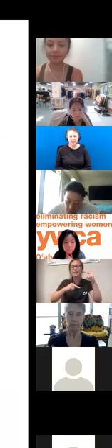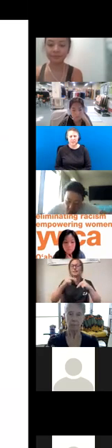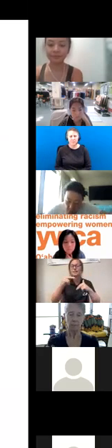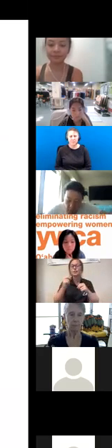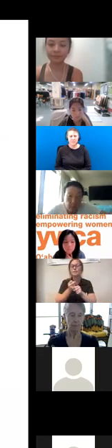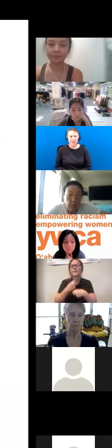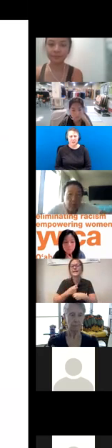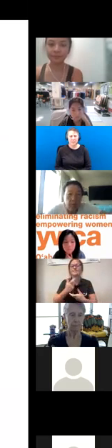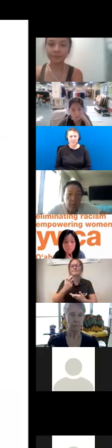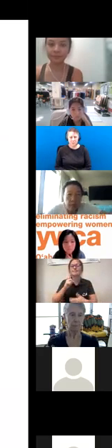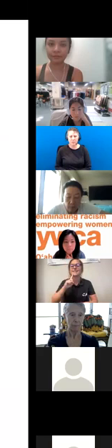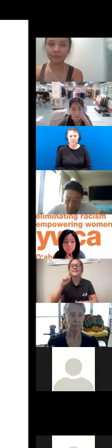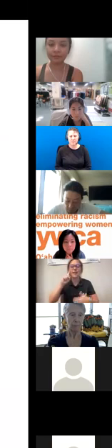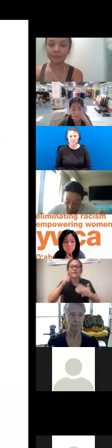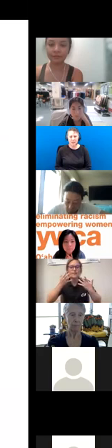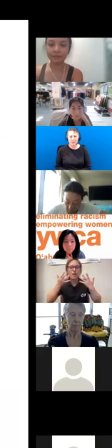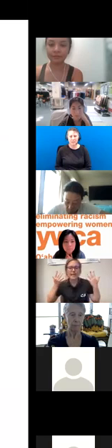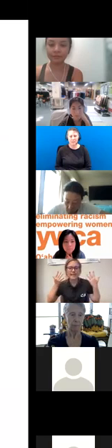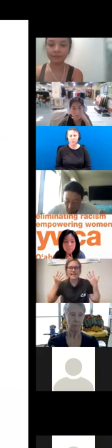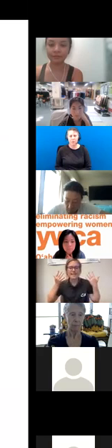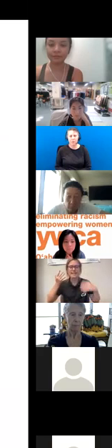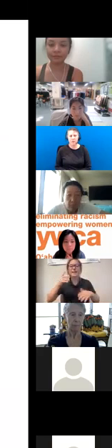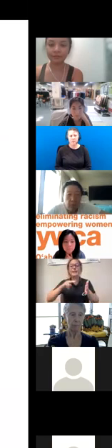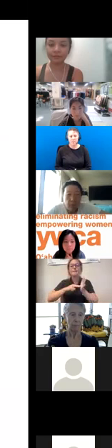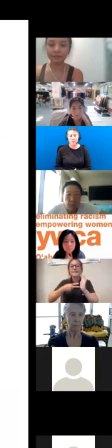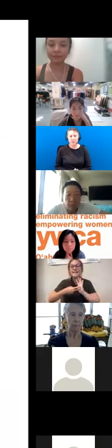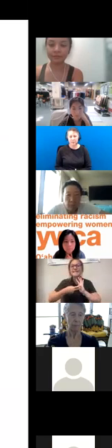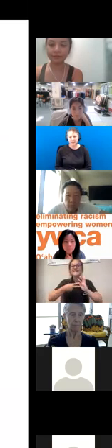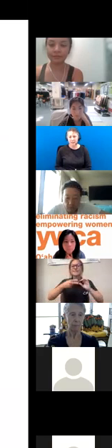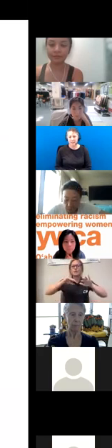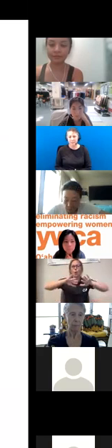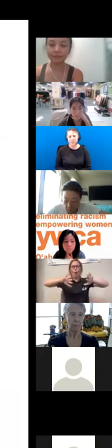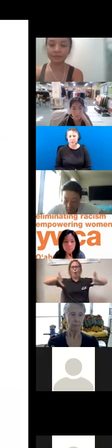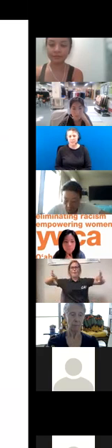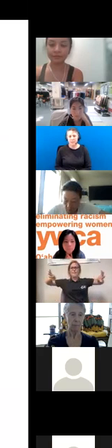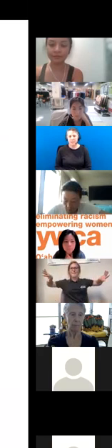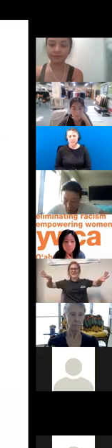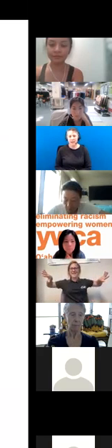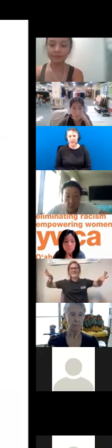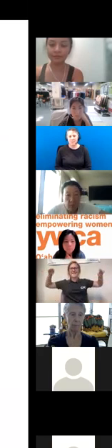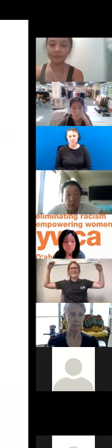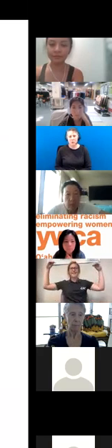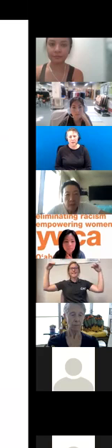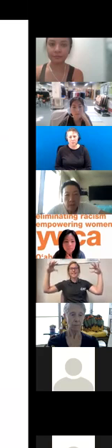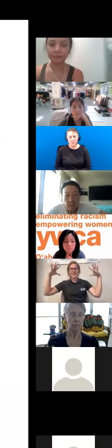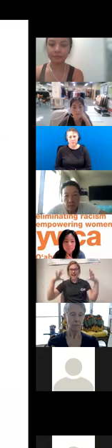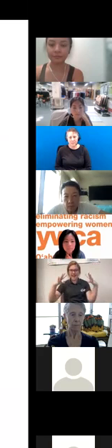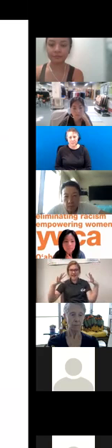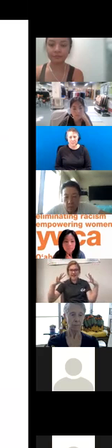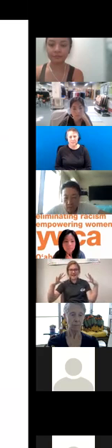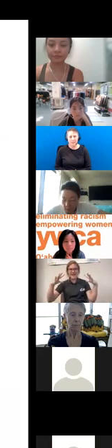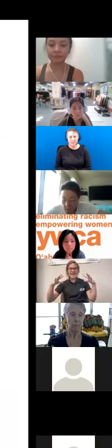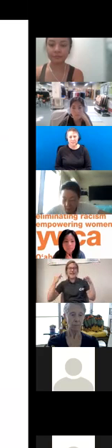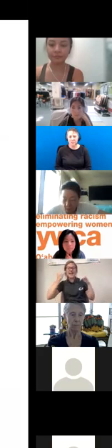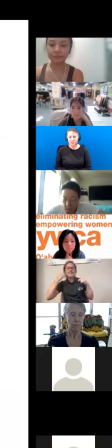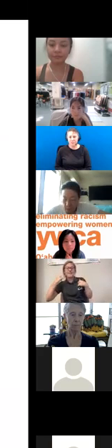this building was designed to be deaf friendly, meaning that it is wide open